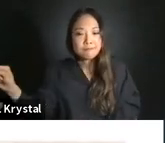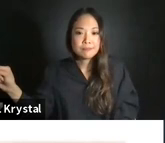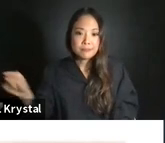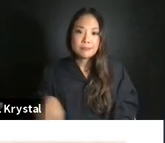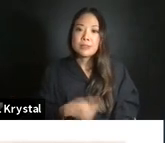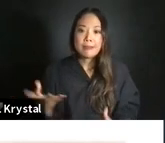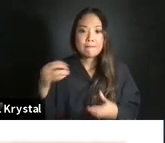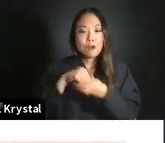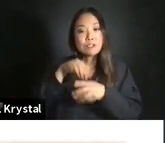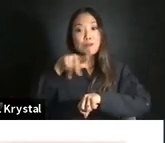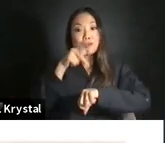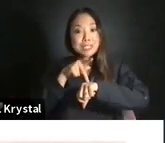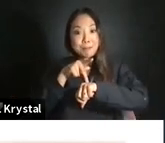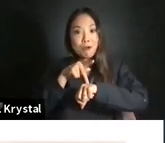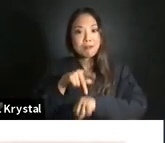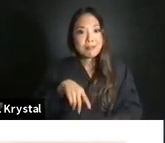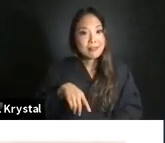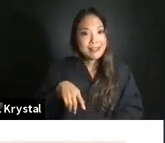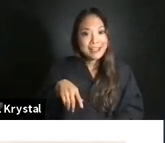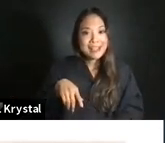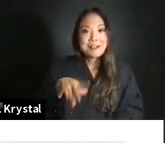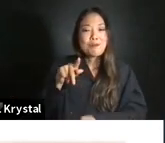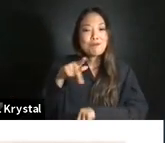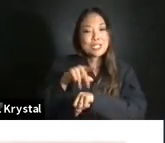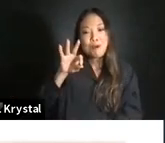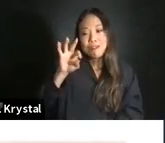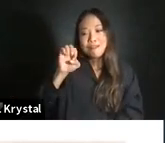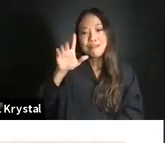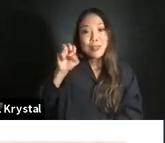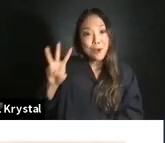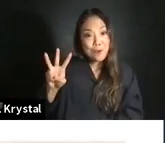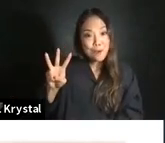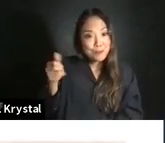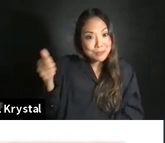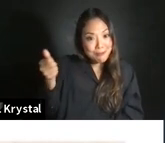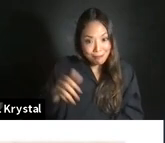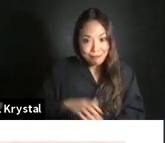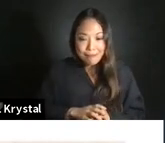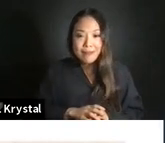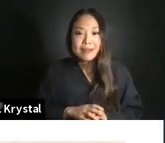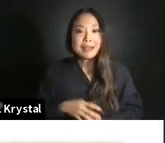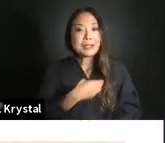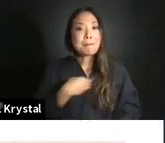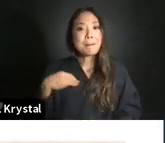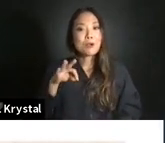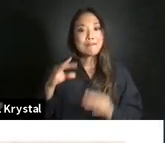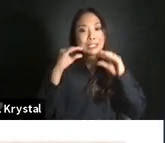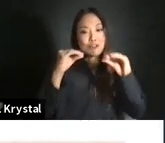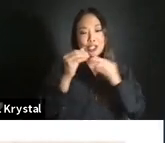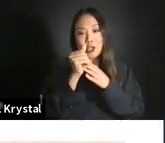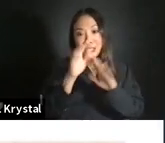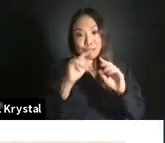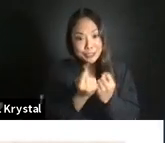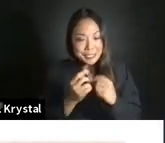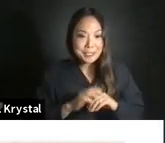principal as a lynch principal fellow he was a member of the instructional leadership team